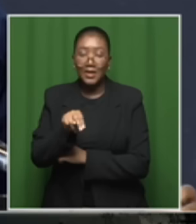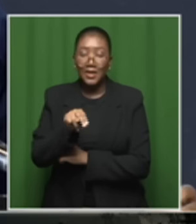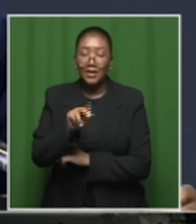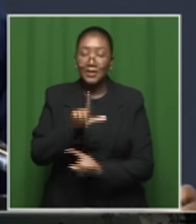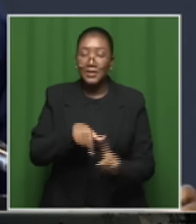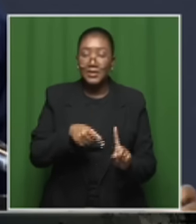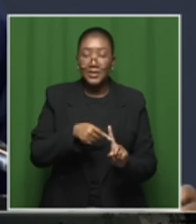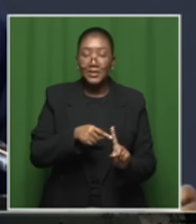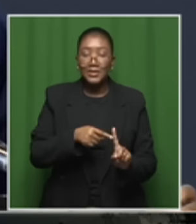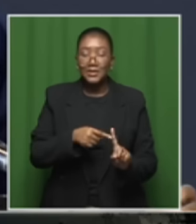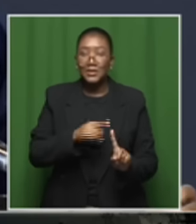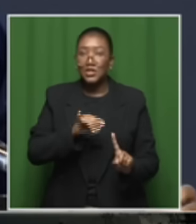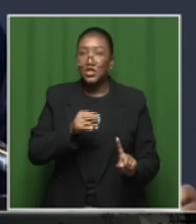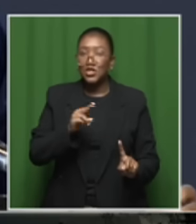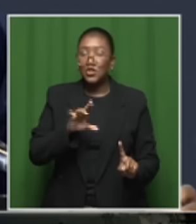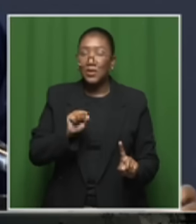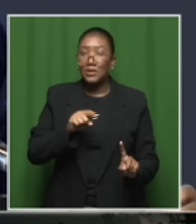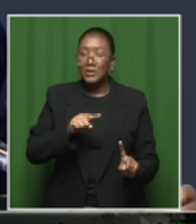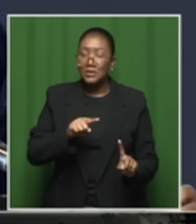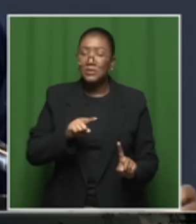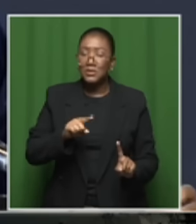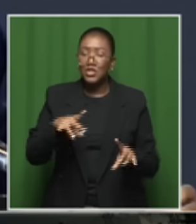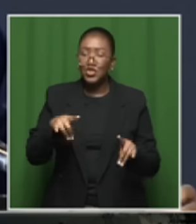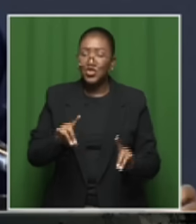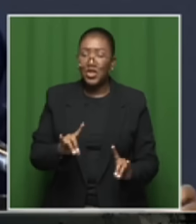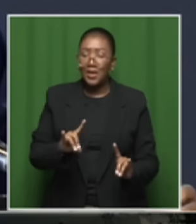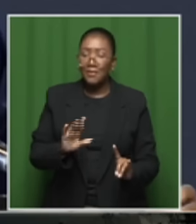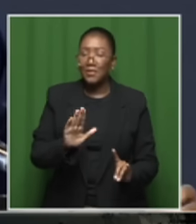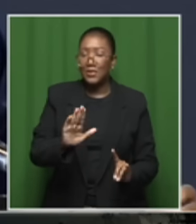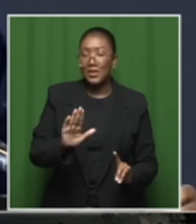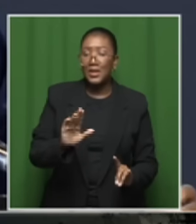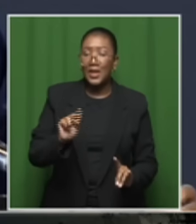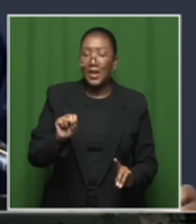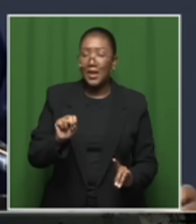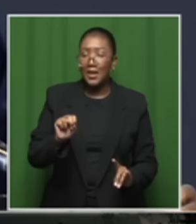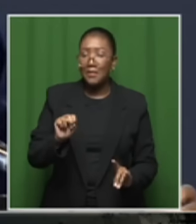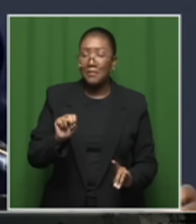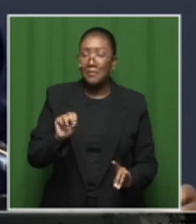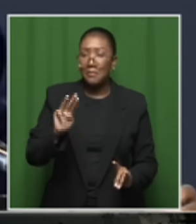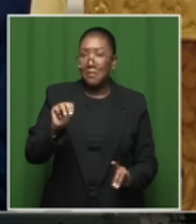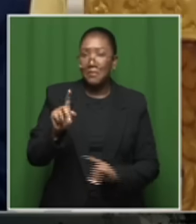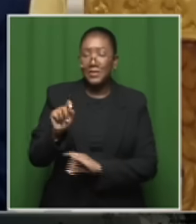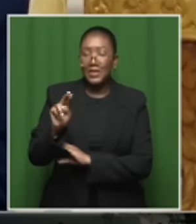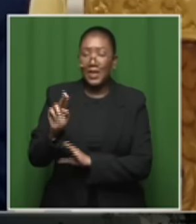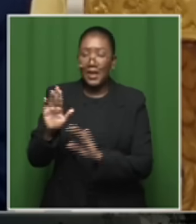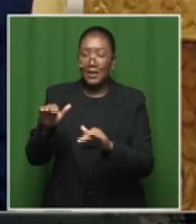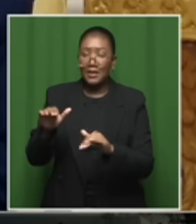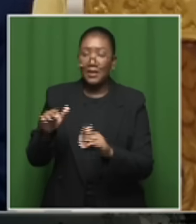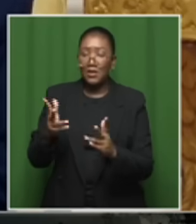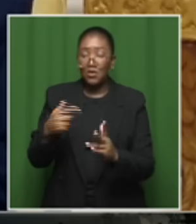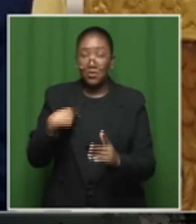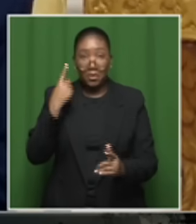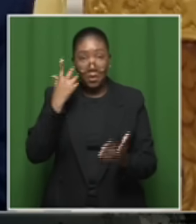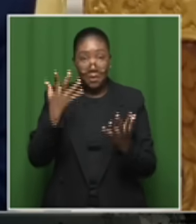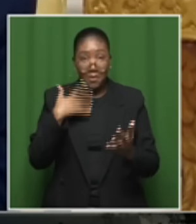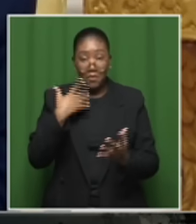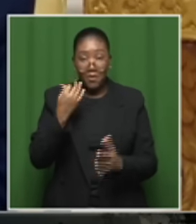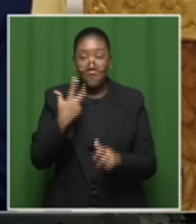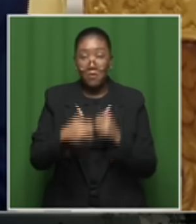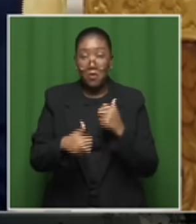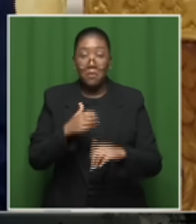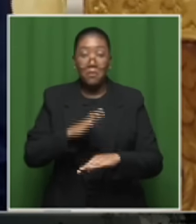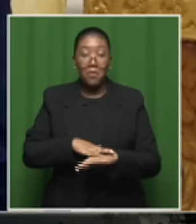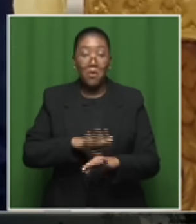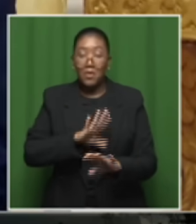So, you know, perhaps do you suspect there are issues that we're not being told about?